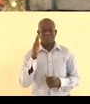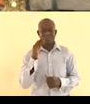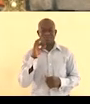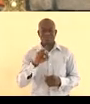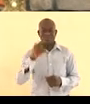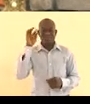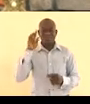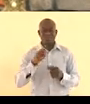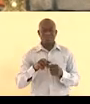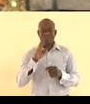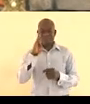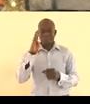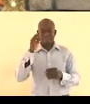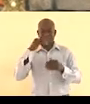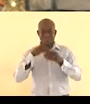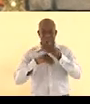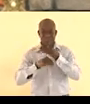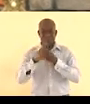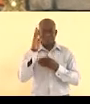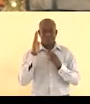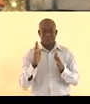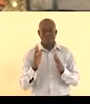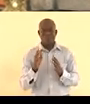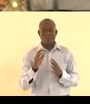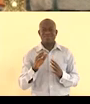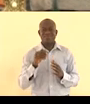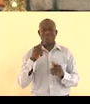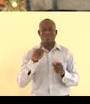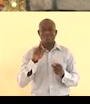will choose to be a prophet unless you don't know what a prophet is.